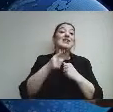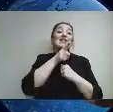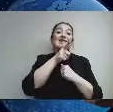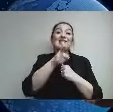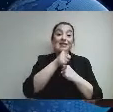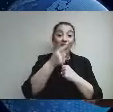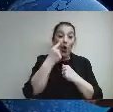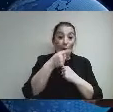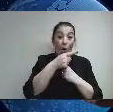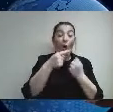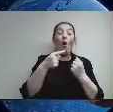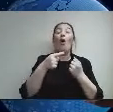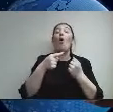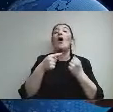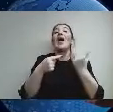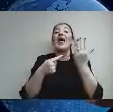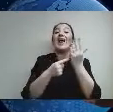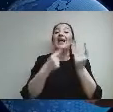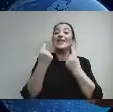we